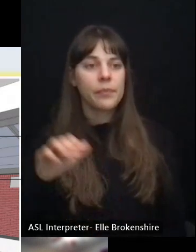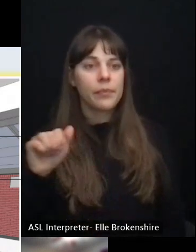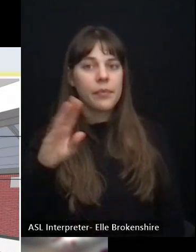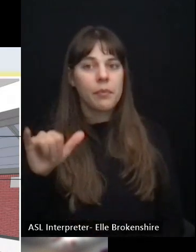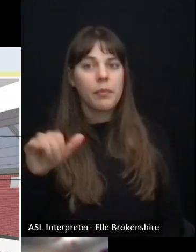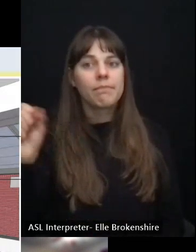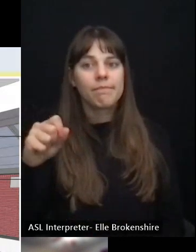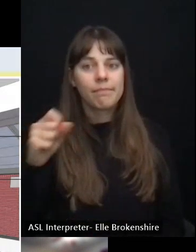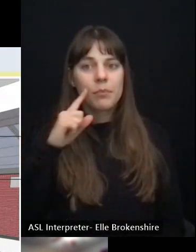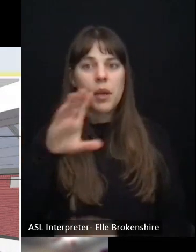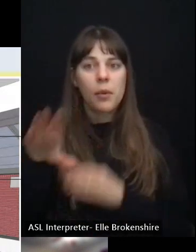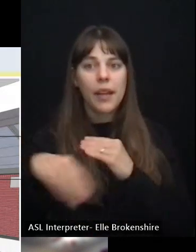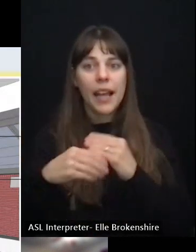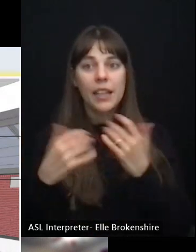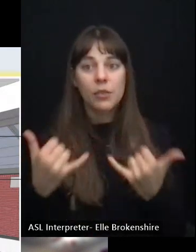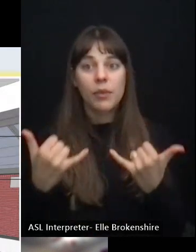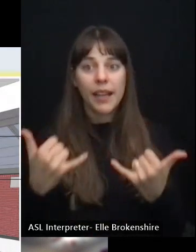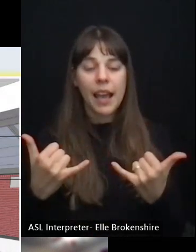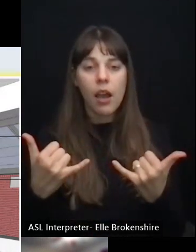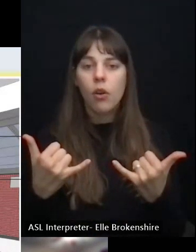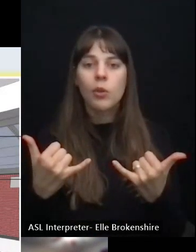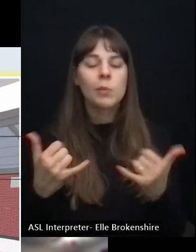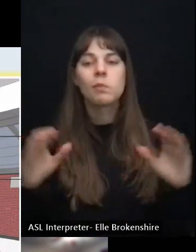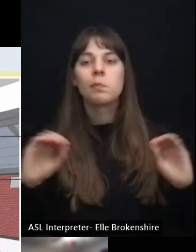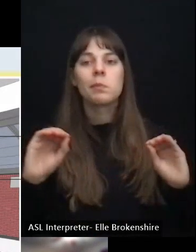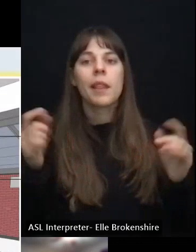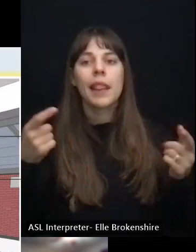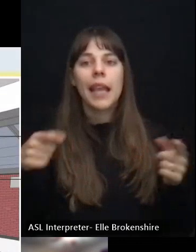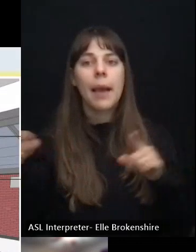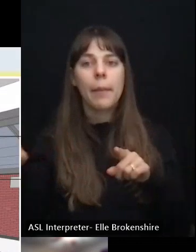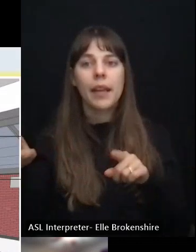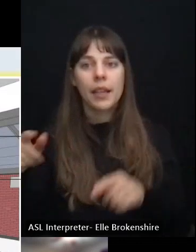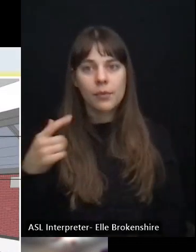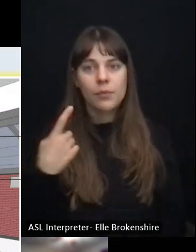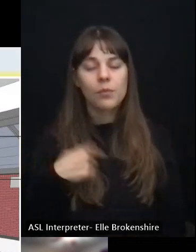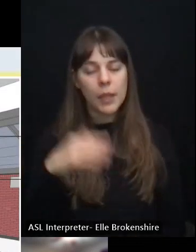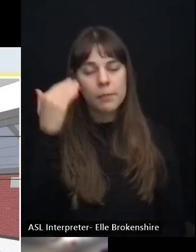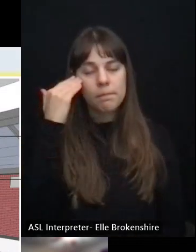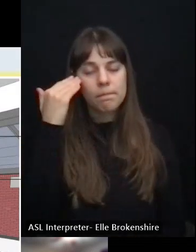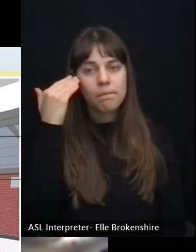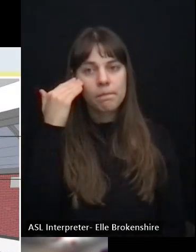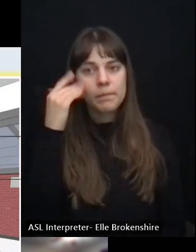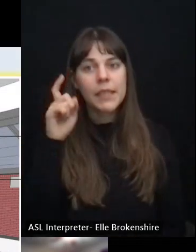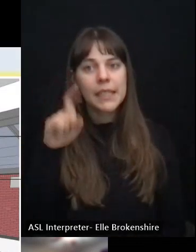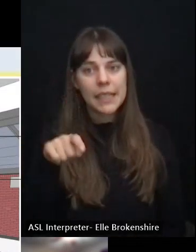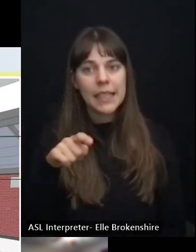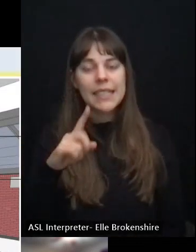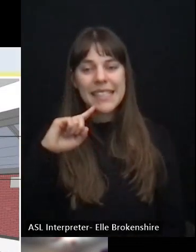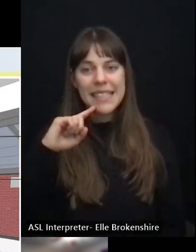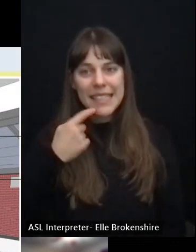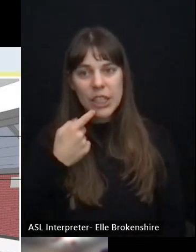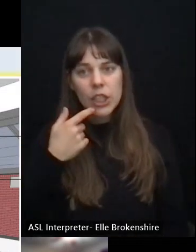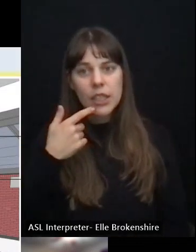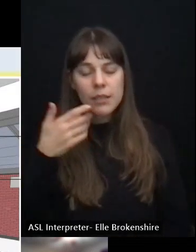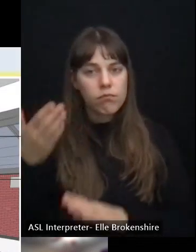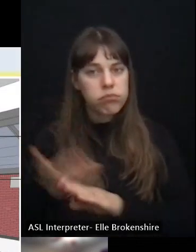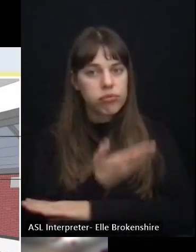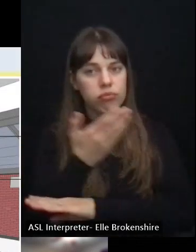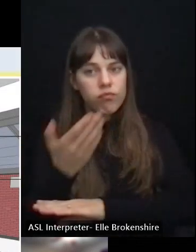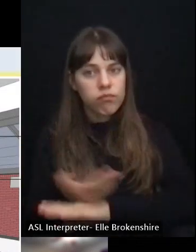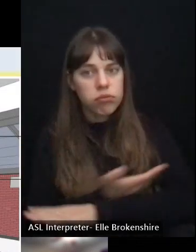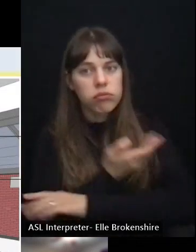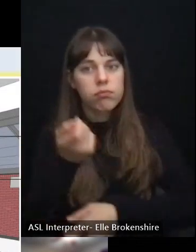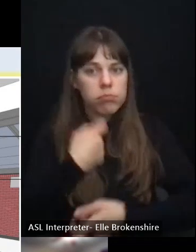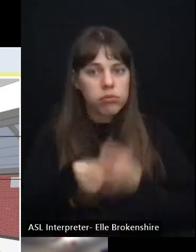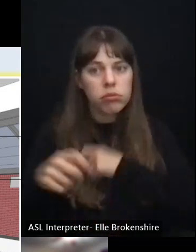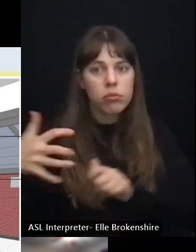nothing imminently happening with it. We know that it needs significant, overhaul and updating. And